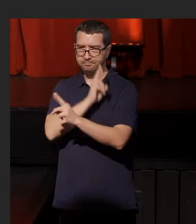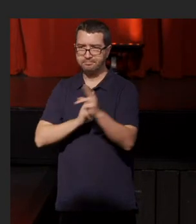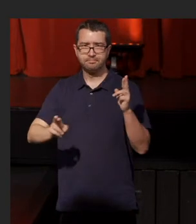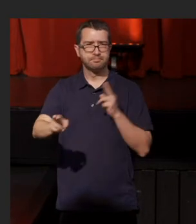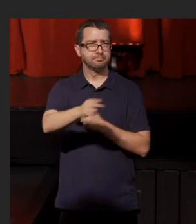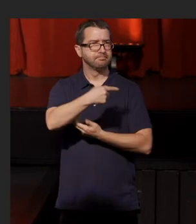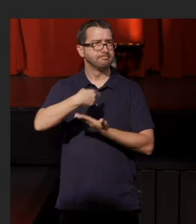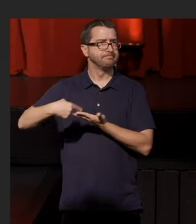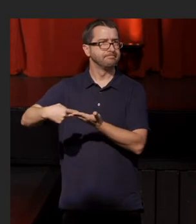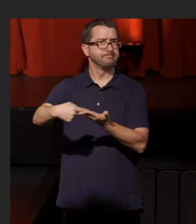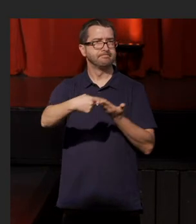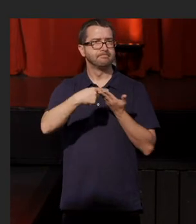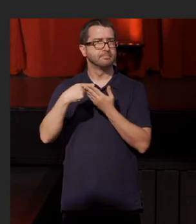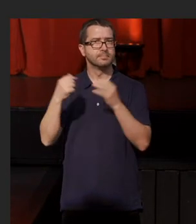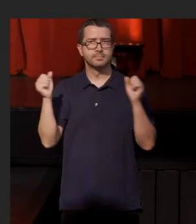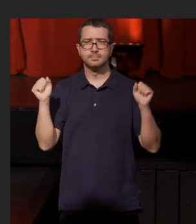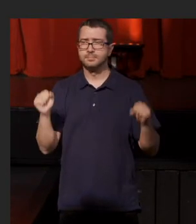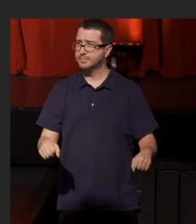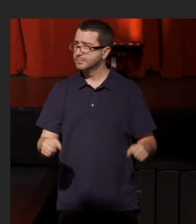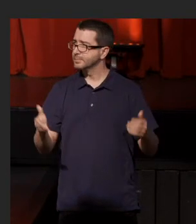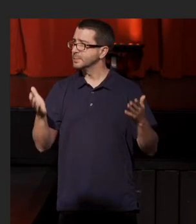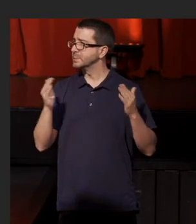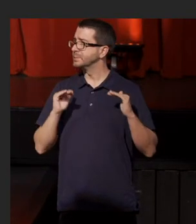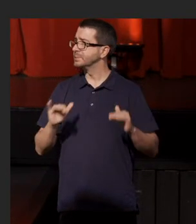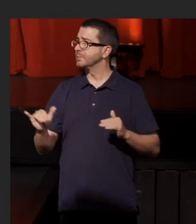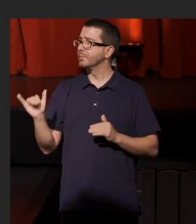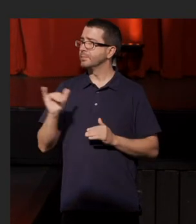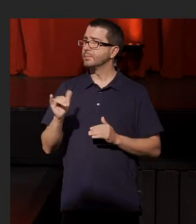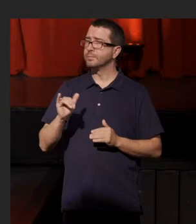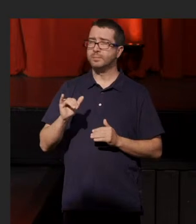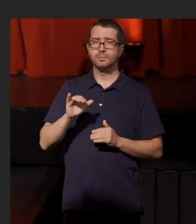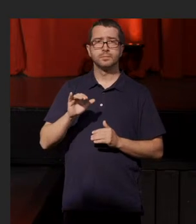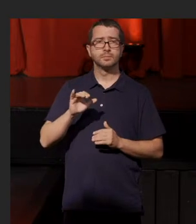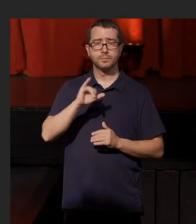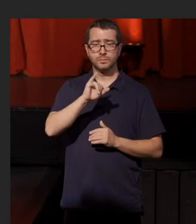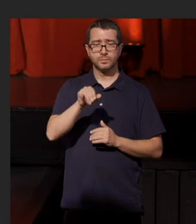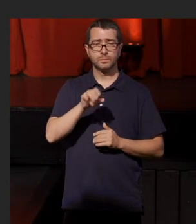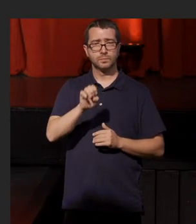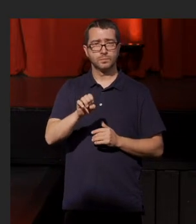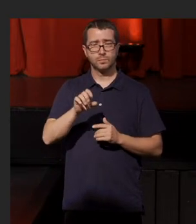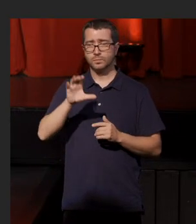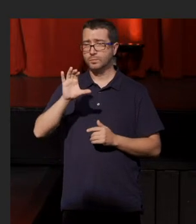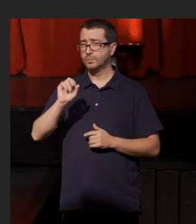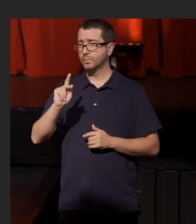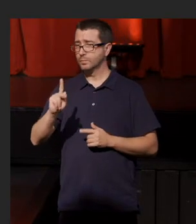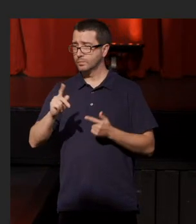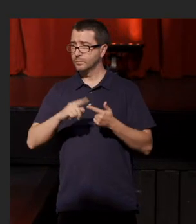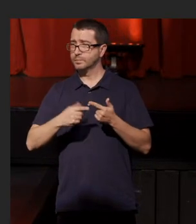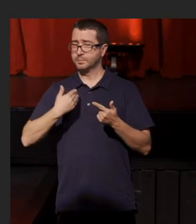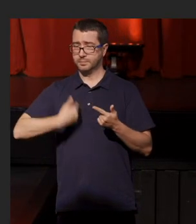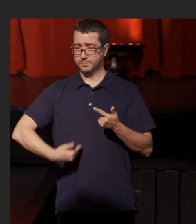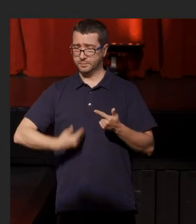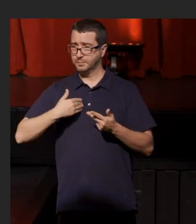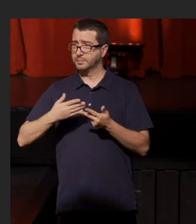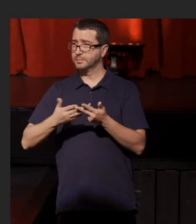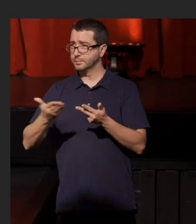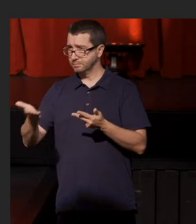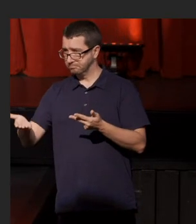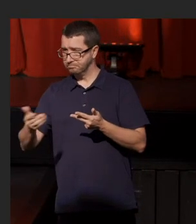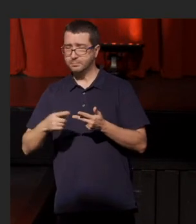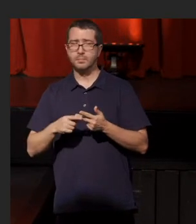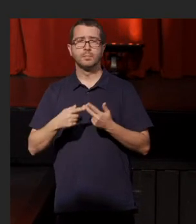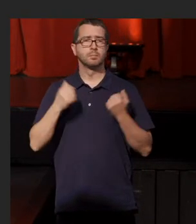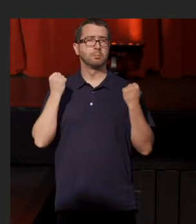informed conversations. And certainly Mr. Clark and I and George have had many, I think, respectful,